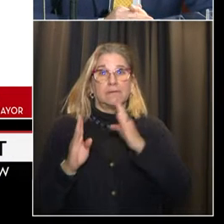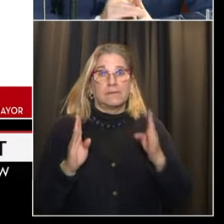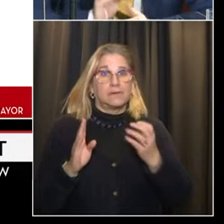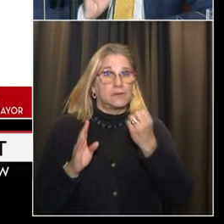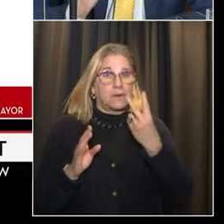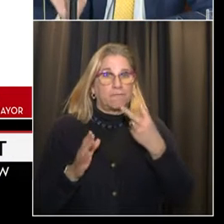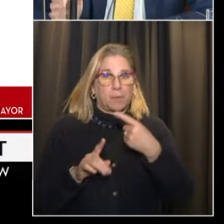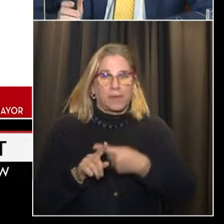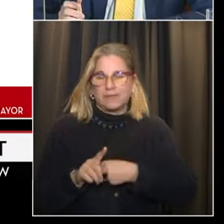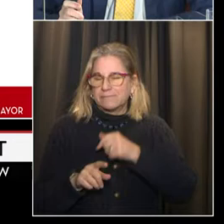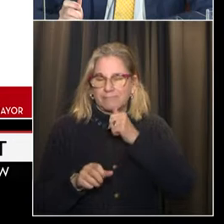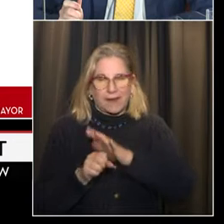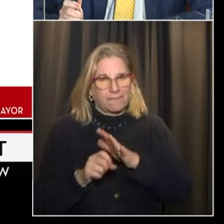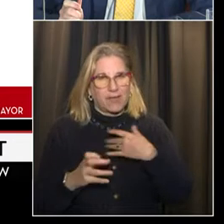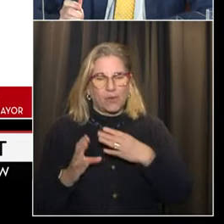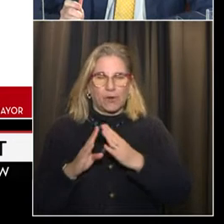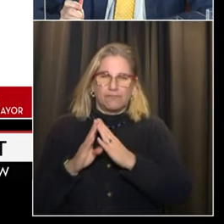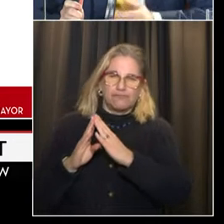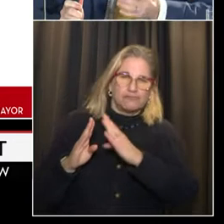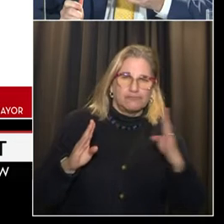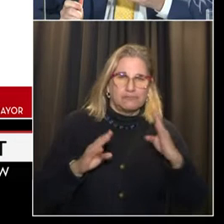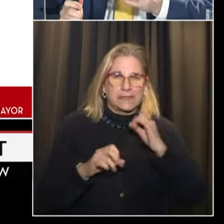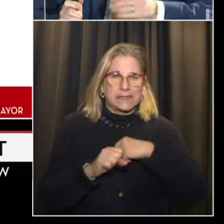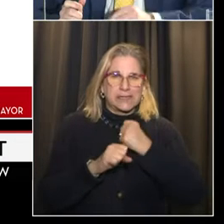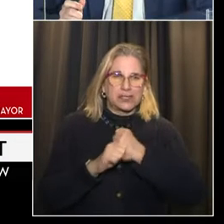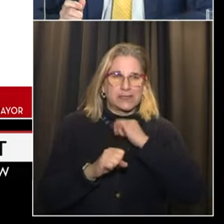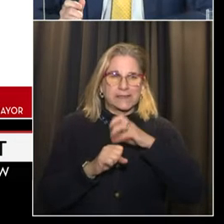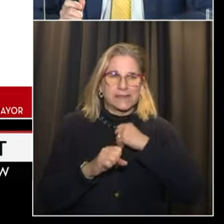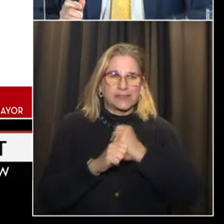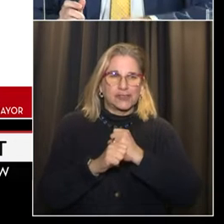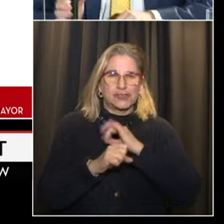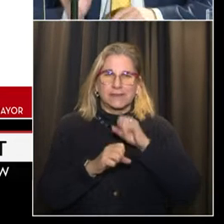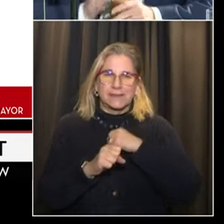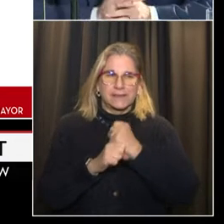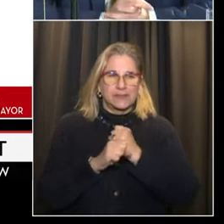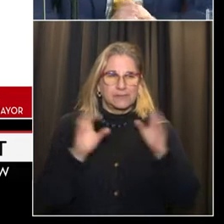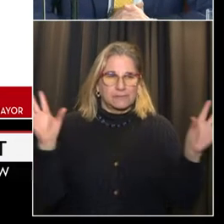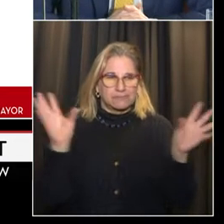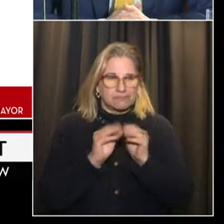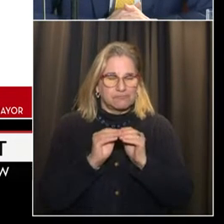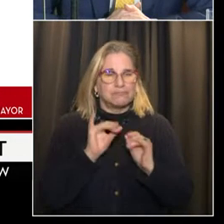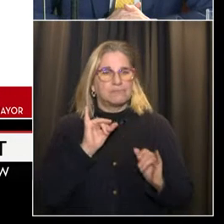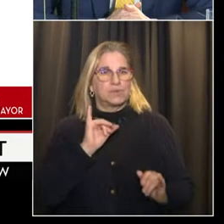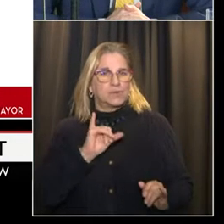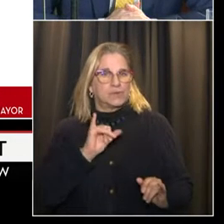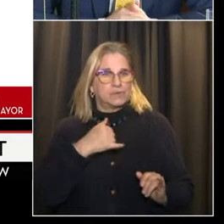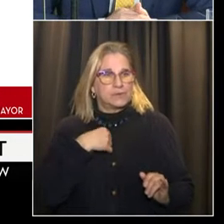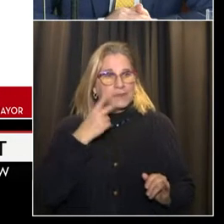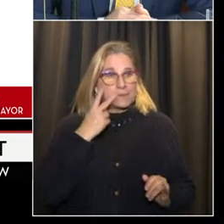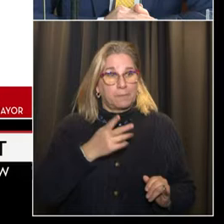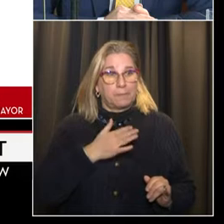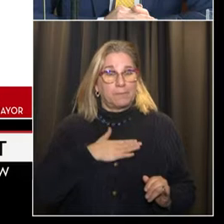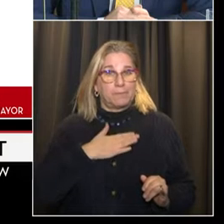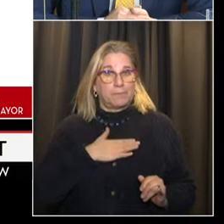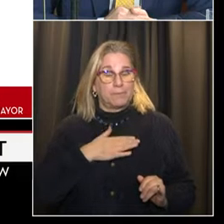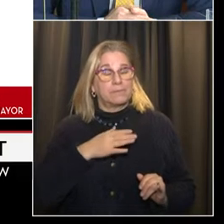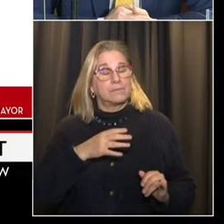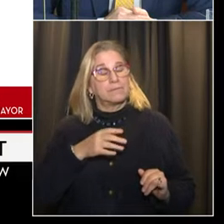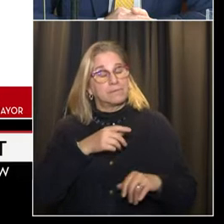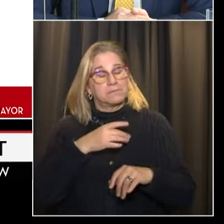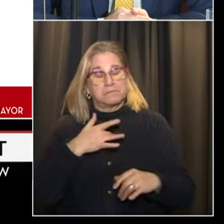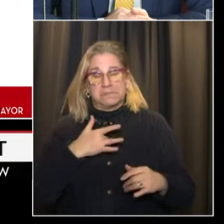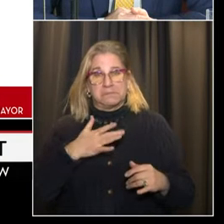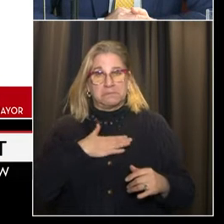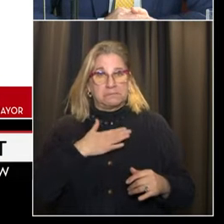I took the week between Christmas and New Year's off, and this is how I spent my time. And so I created a couple of visuals. It started with